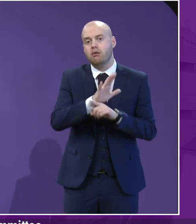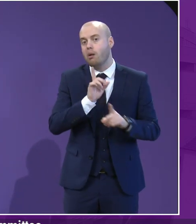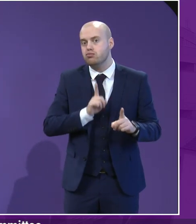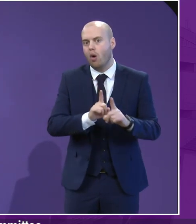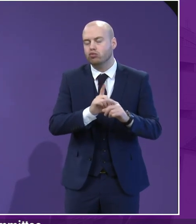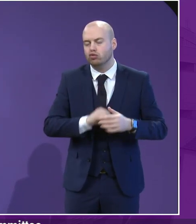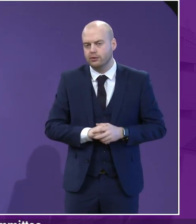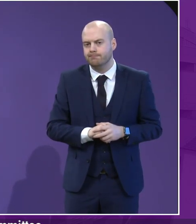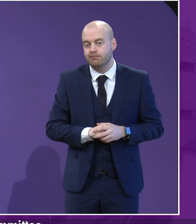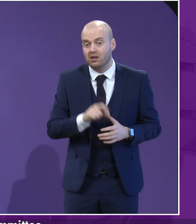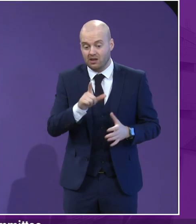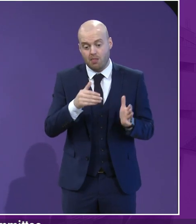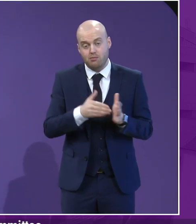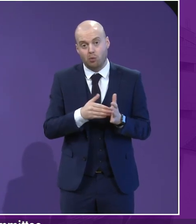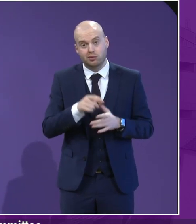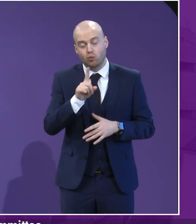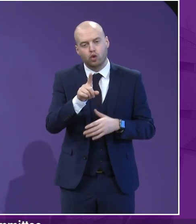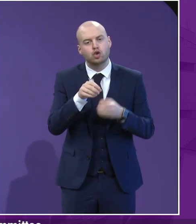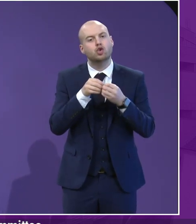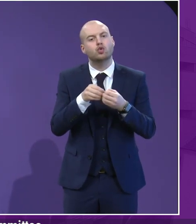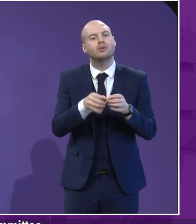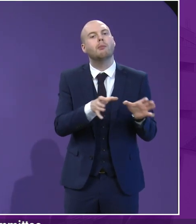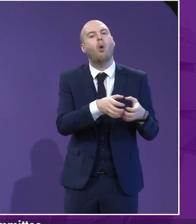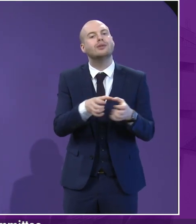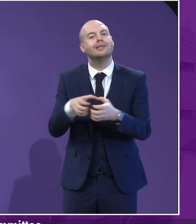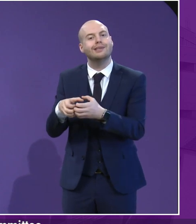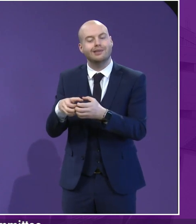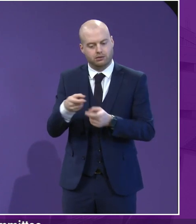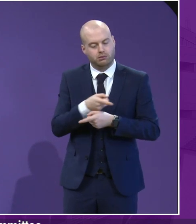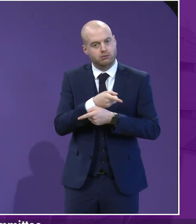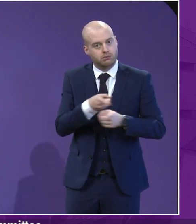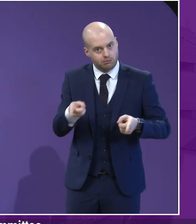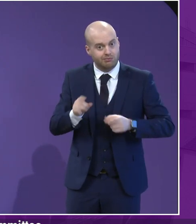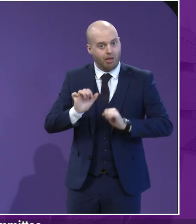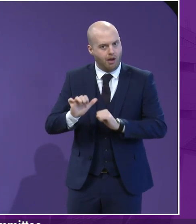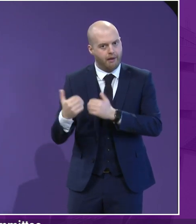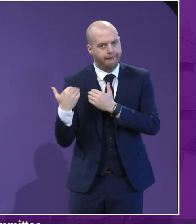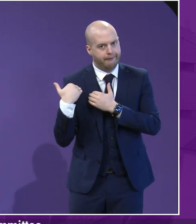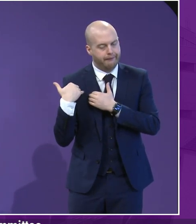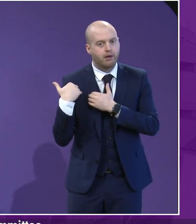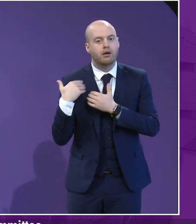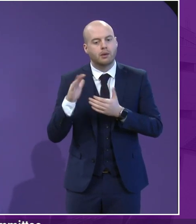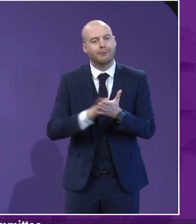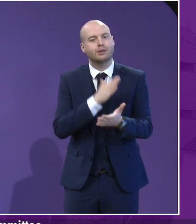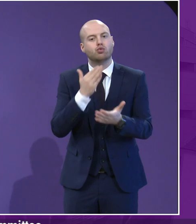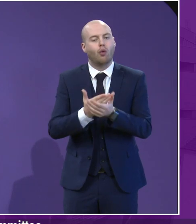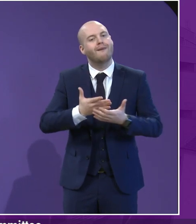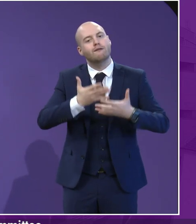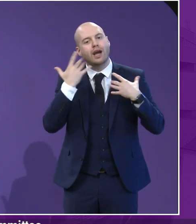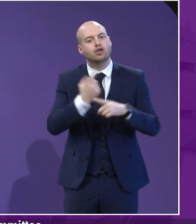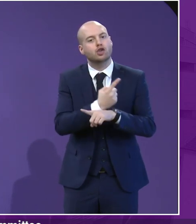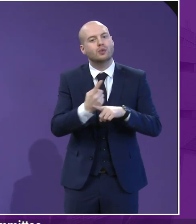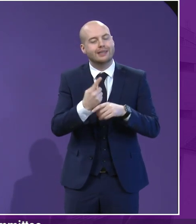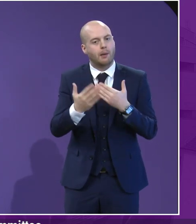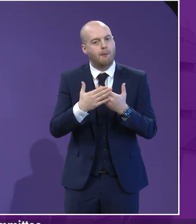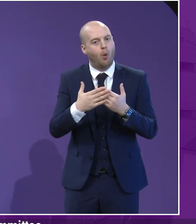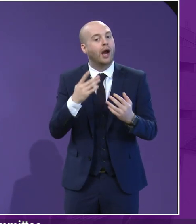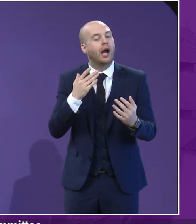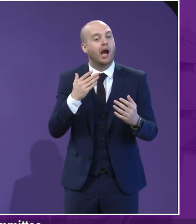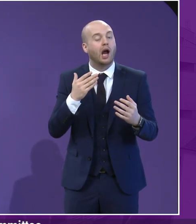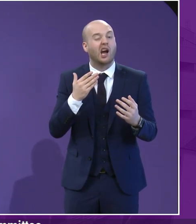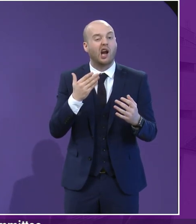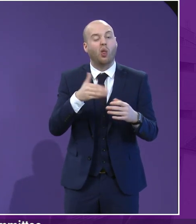Thank you. And the second question I have, did you want to come in, Lauren? Yeah, Hey, I just wanted to come in with, on